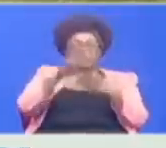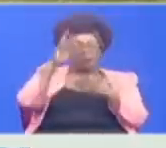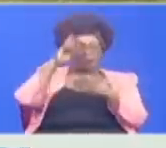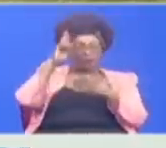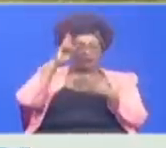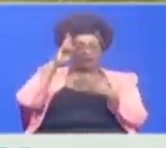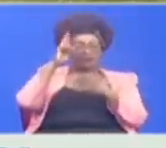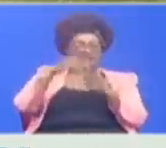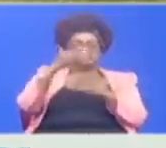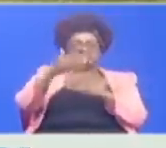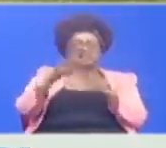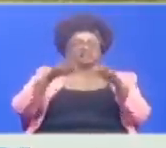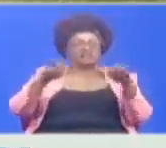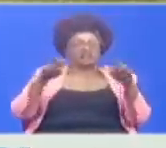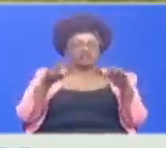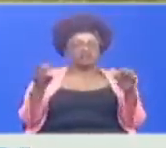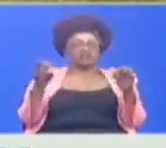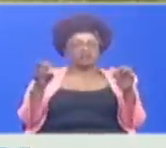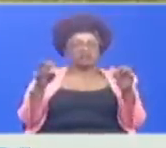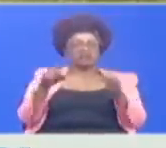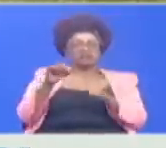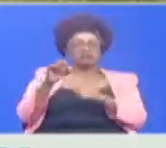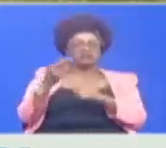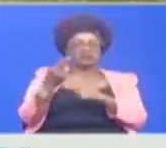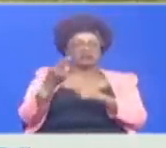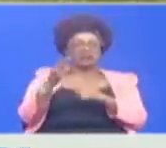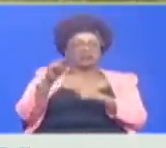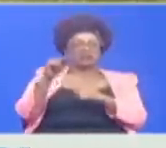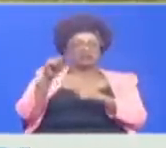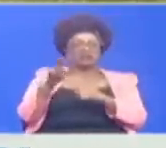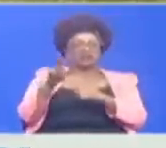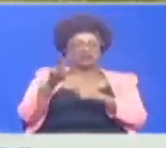the second search. Seth Olale, NTV, Kiambu County.